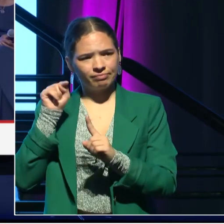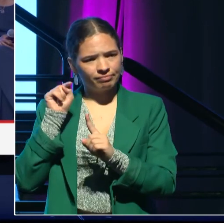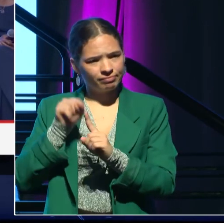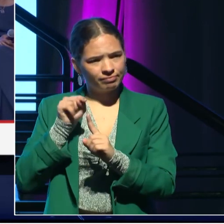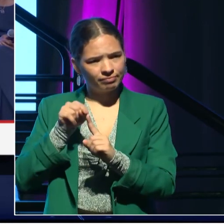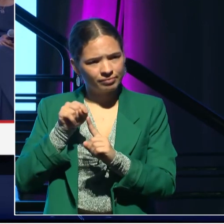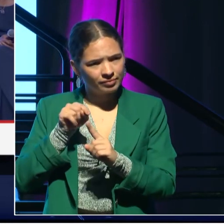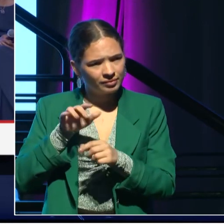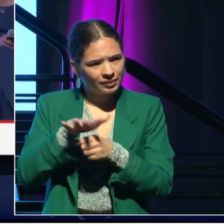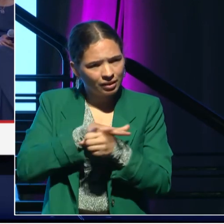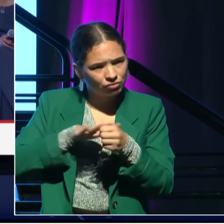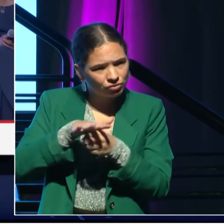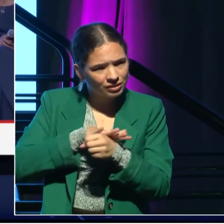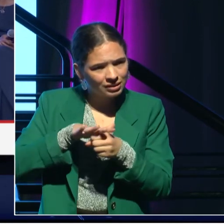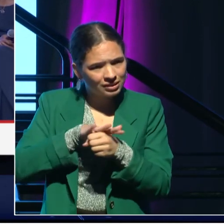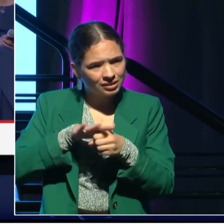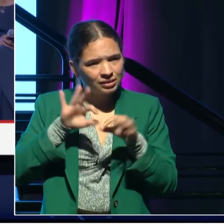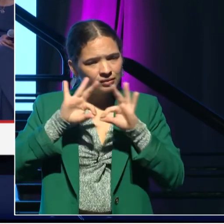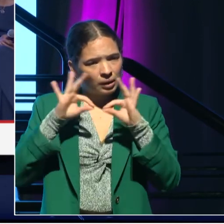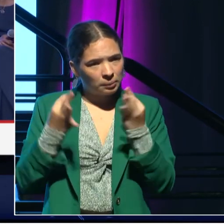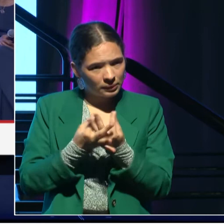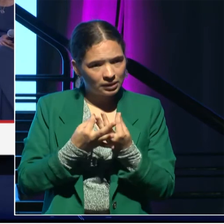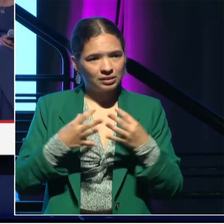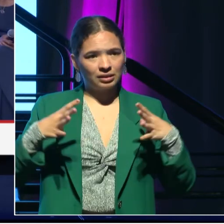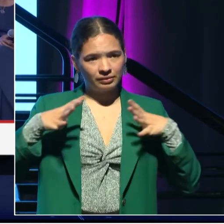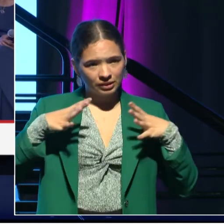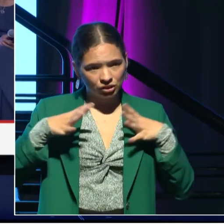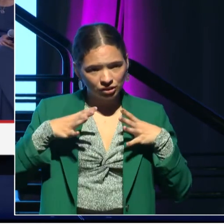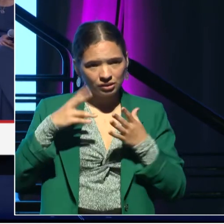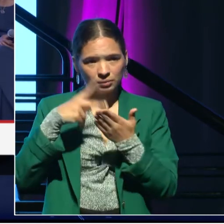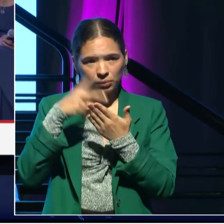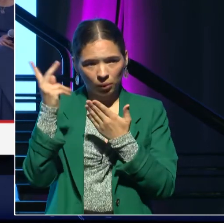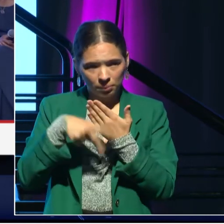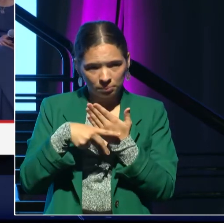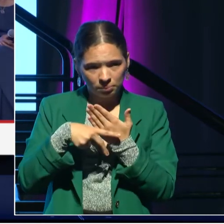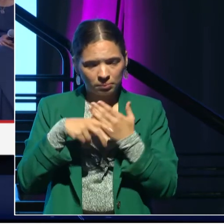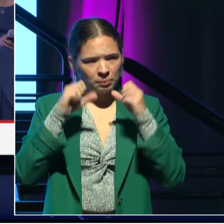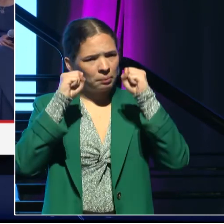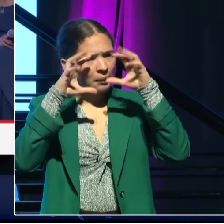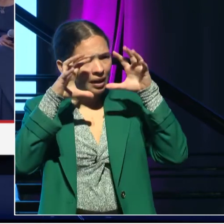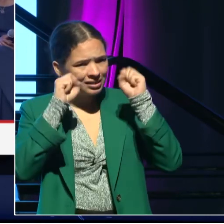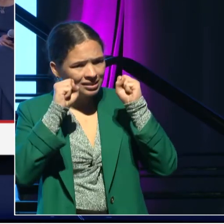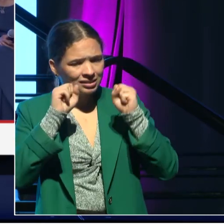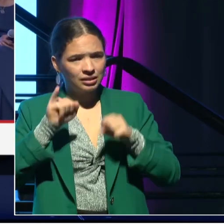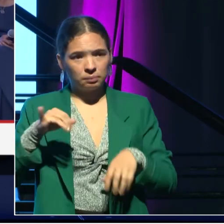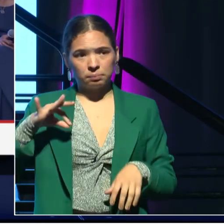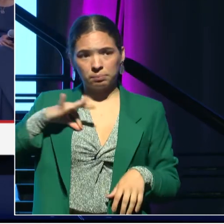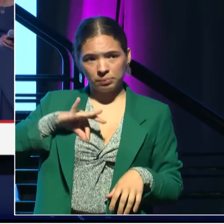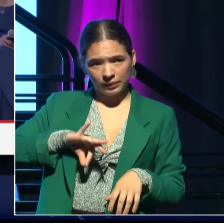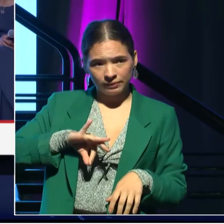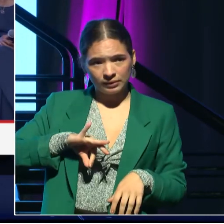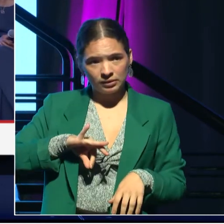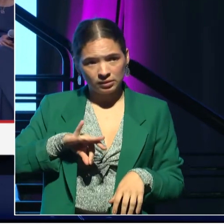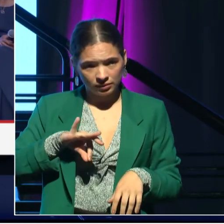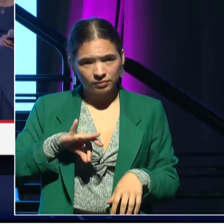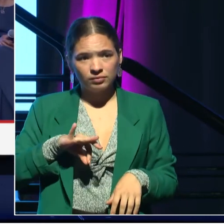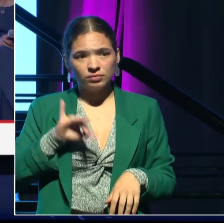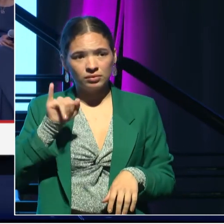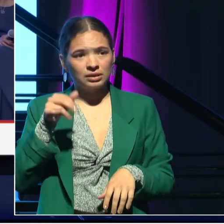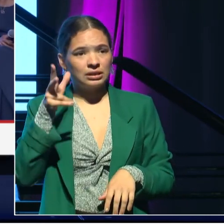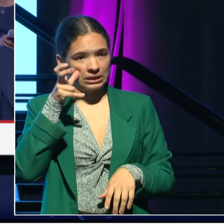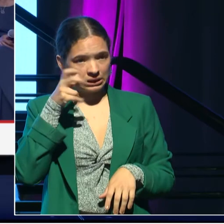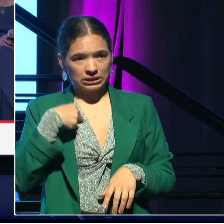family leave program that provides tremendous benefits. And you will hear me say often, while I'm proud